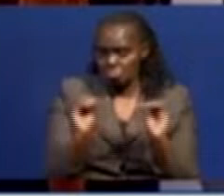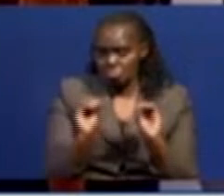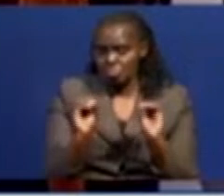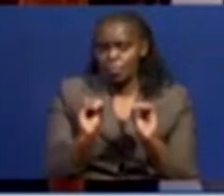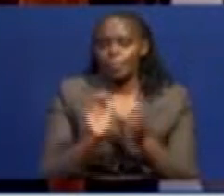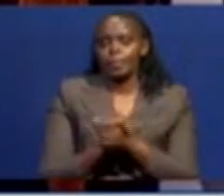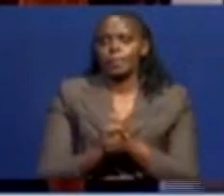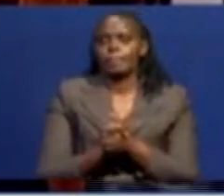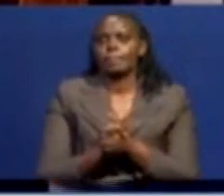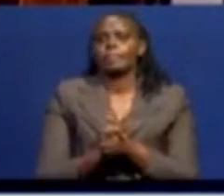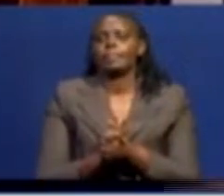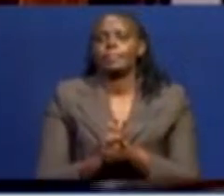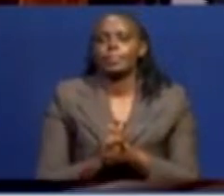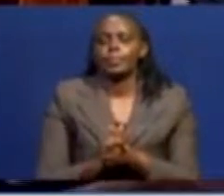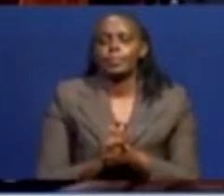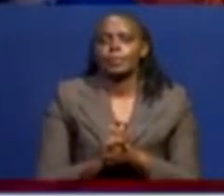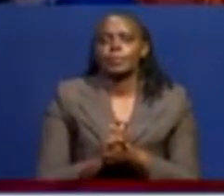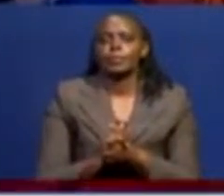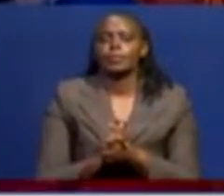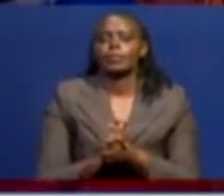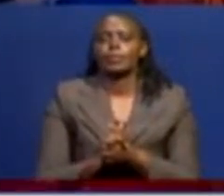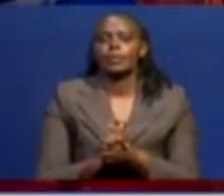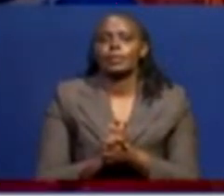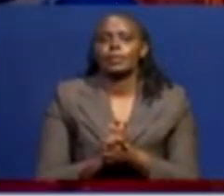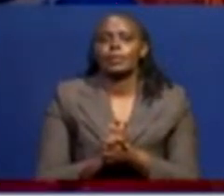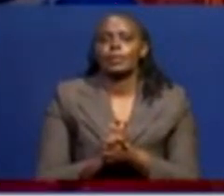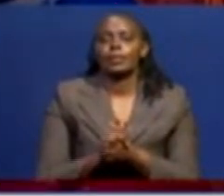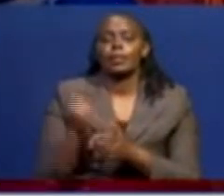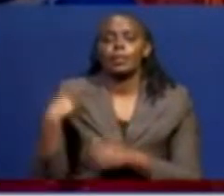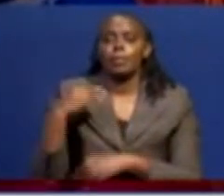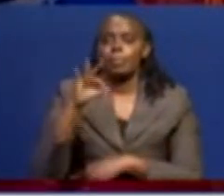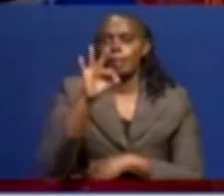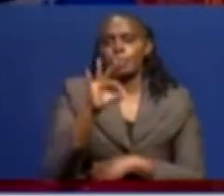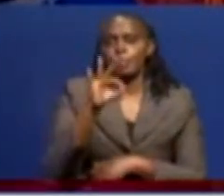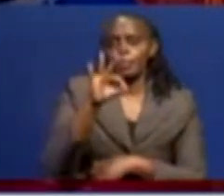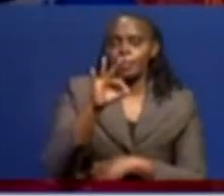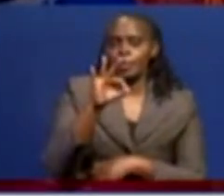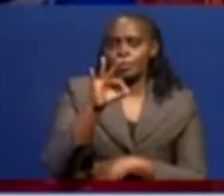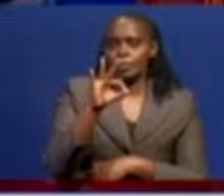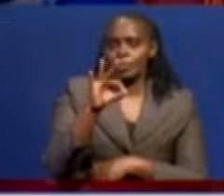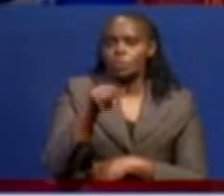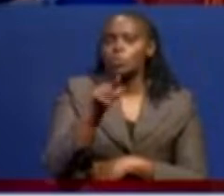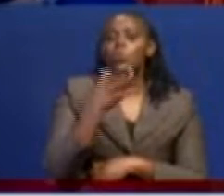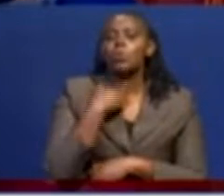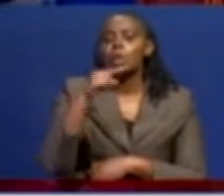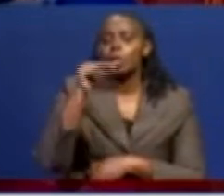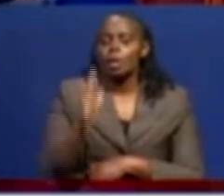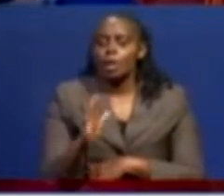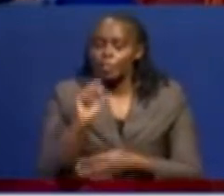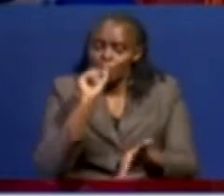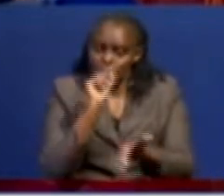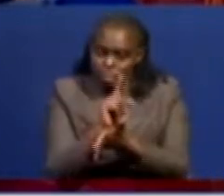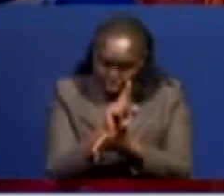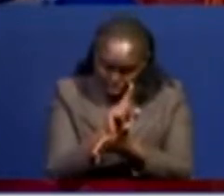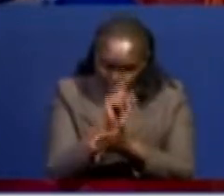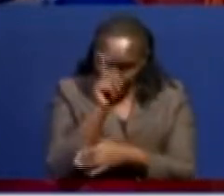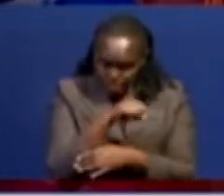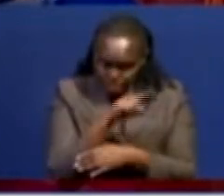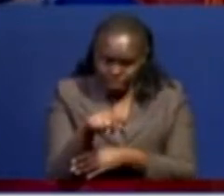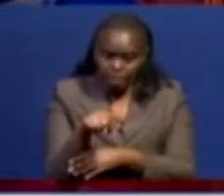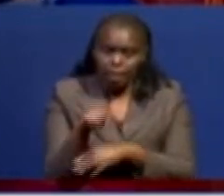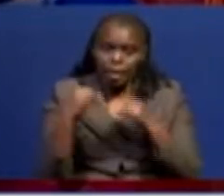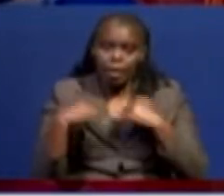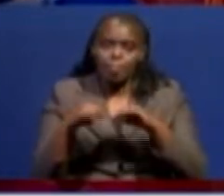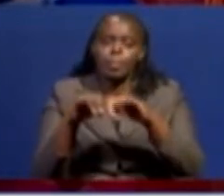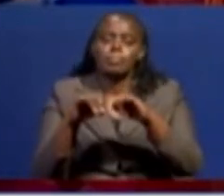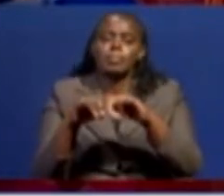Let's go together with now at ground number 3. You want the governor to be removed from